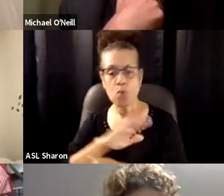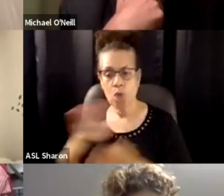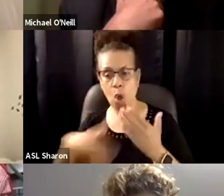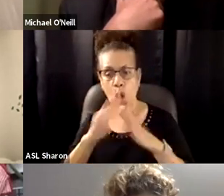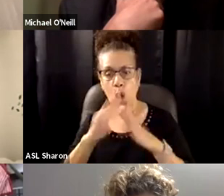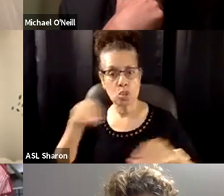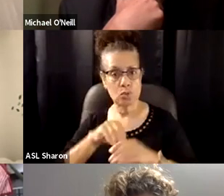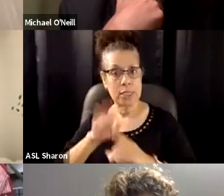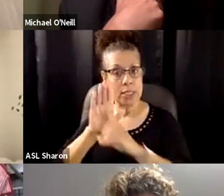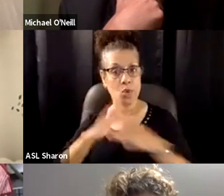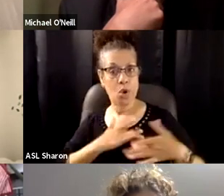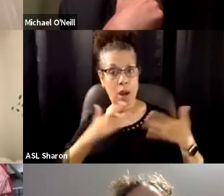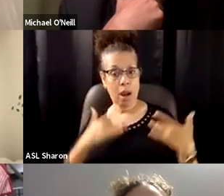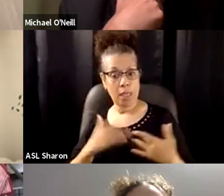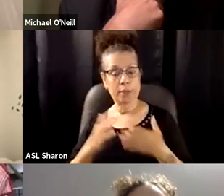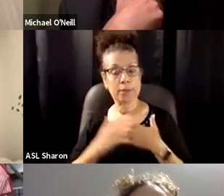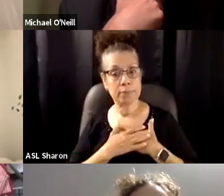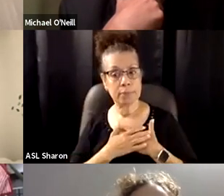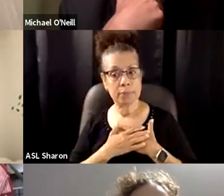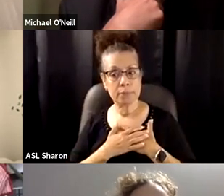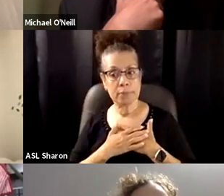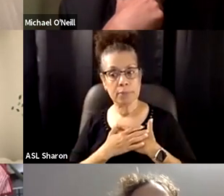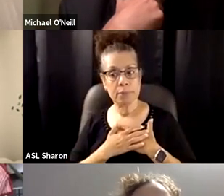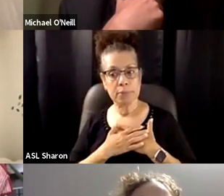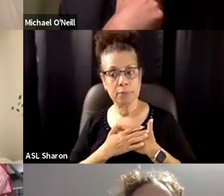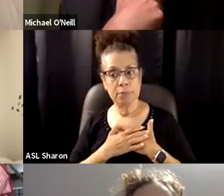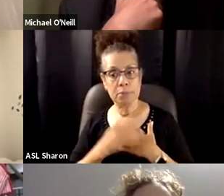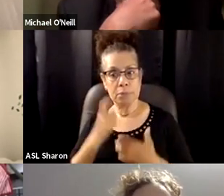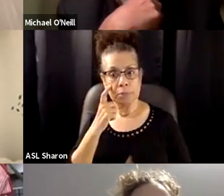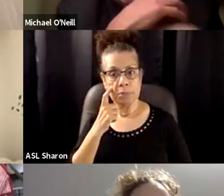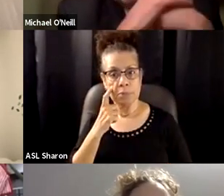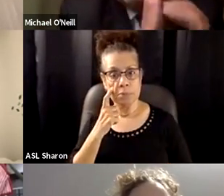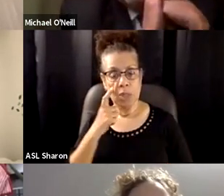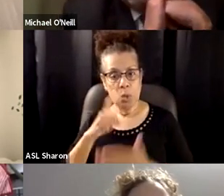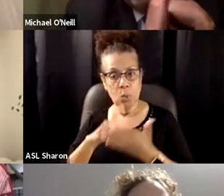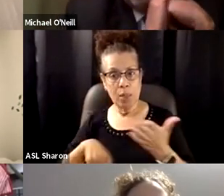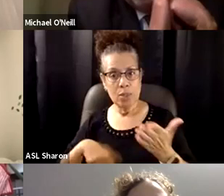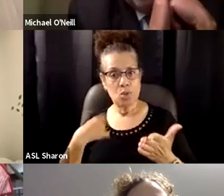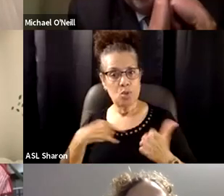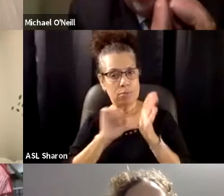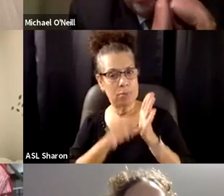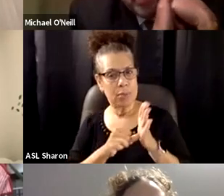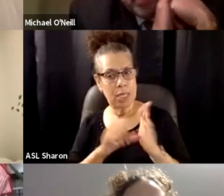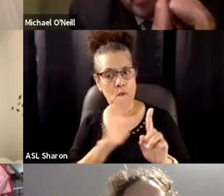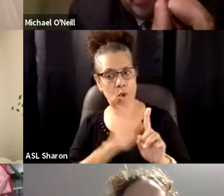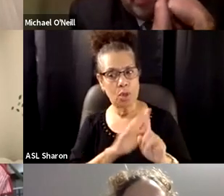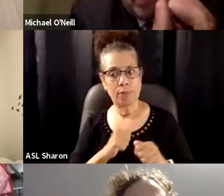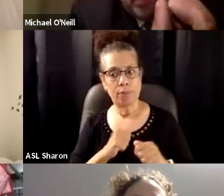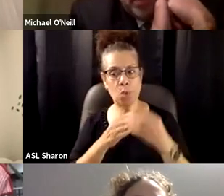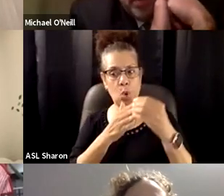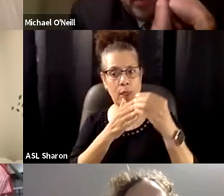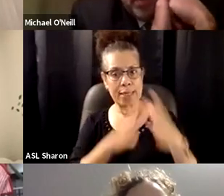heart the very education that you admired in her her leadership